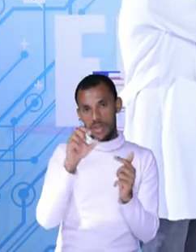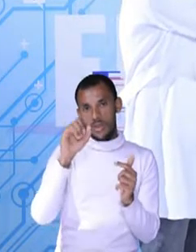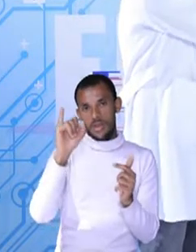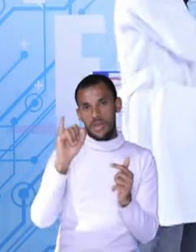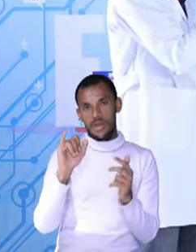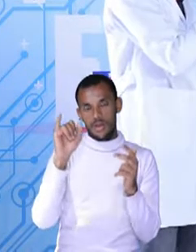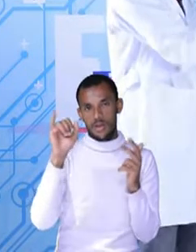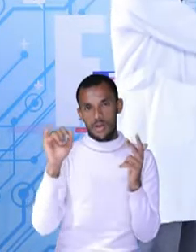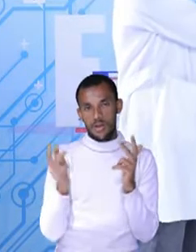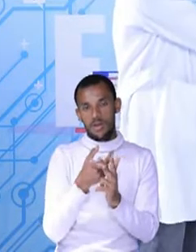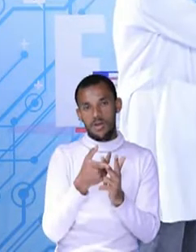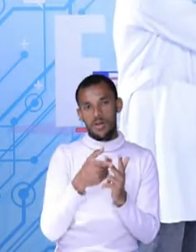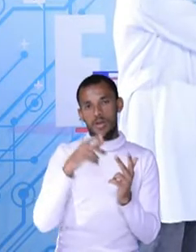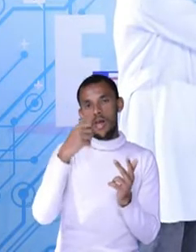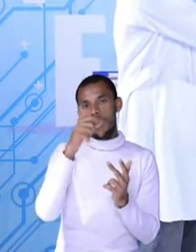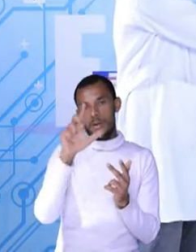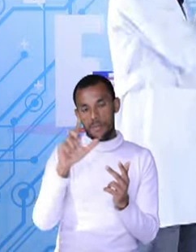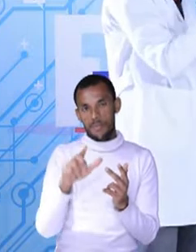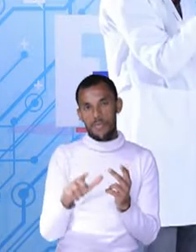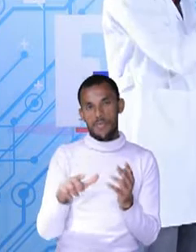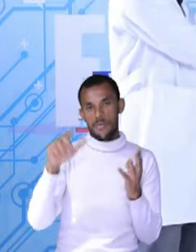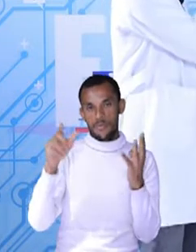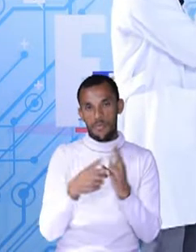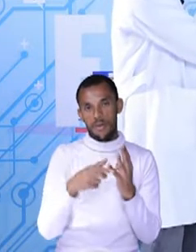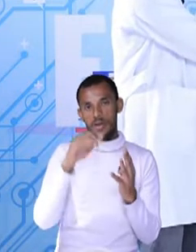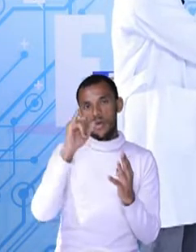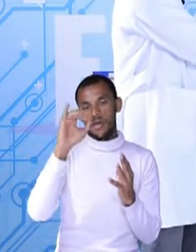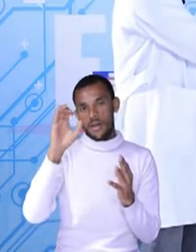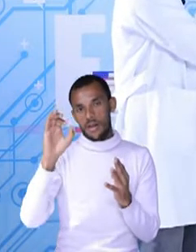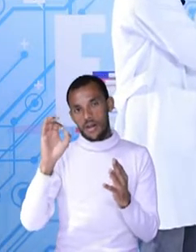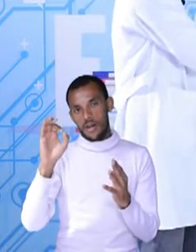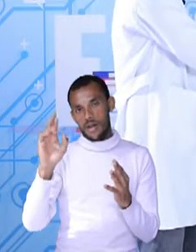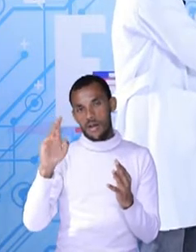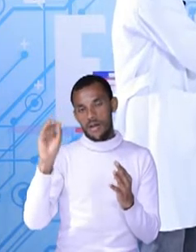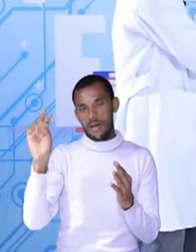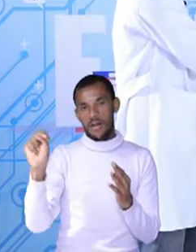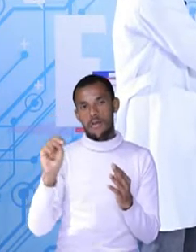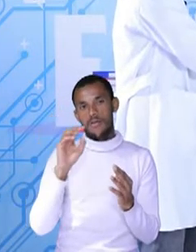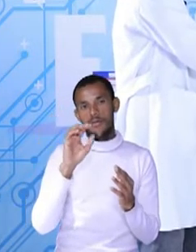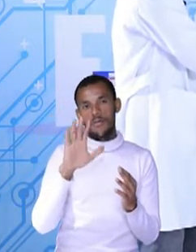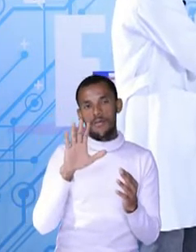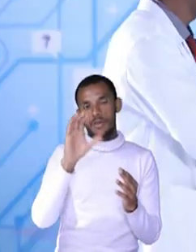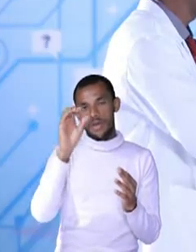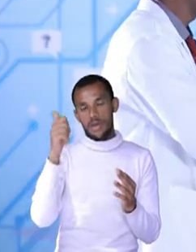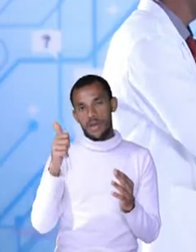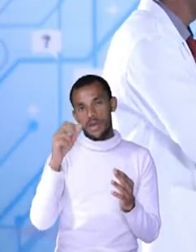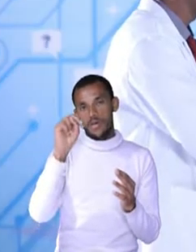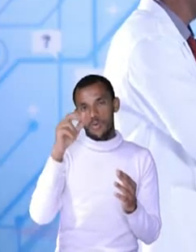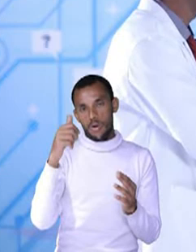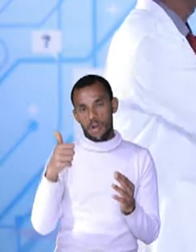silicon. The third, aluminium. The fourth, iron. The fifth, calcium,